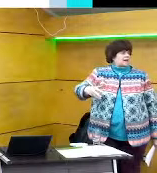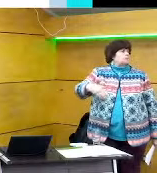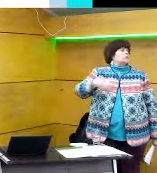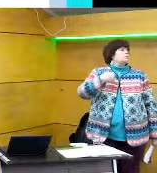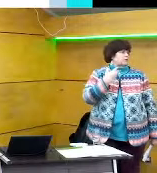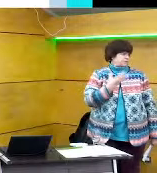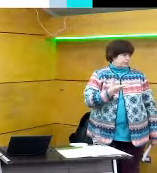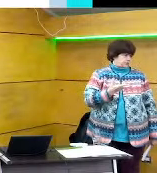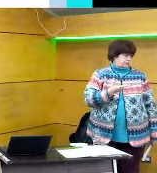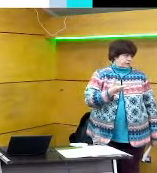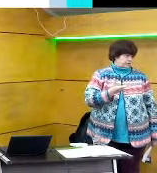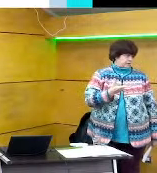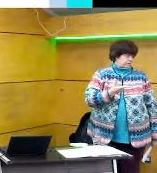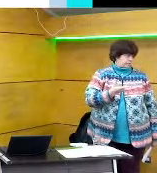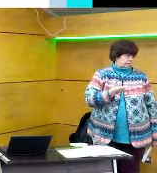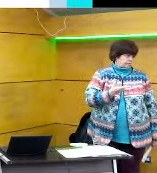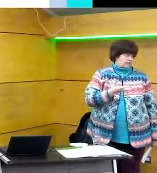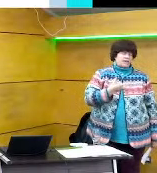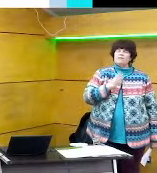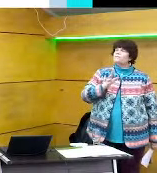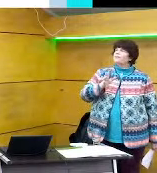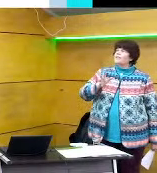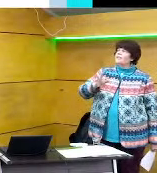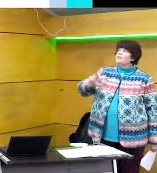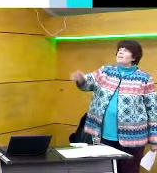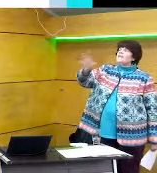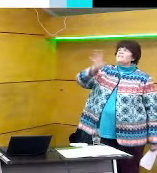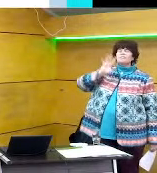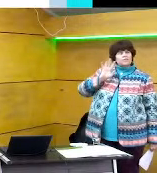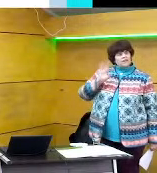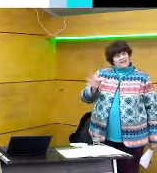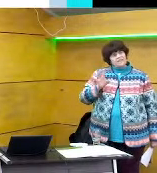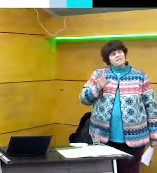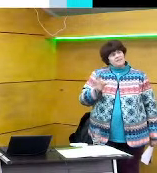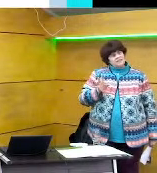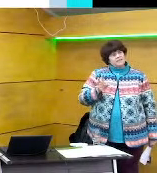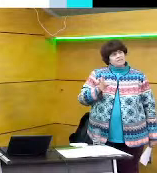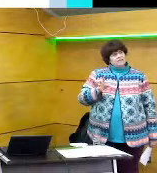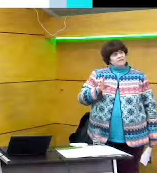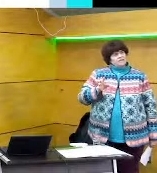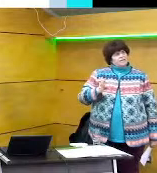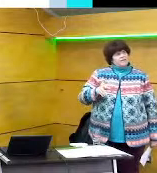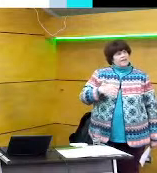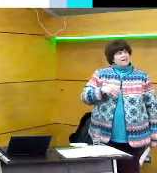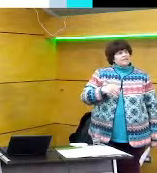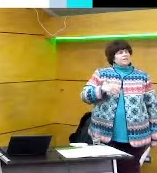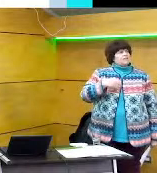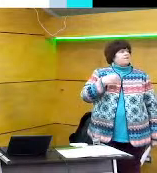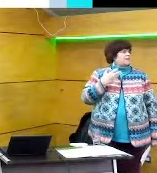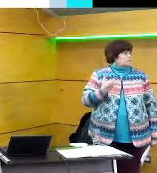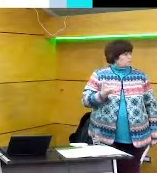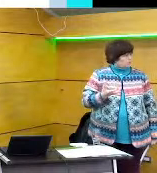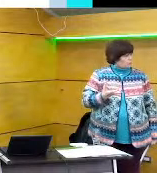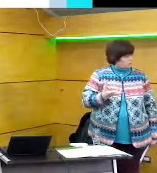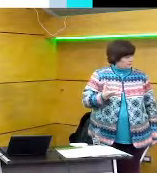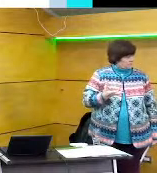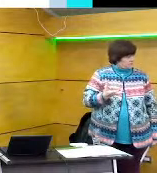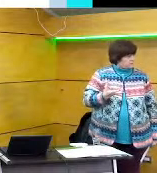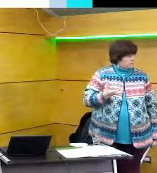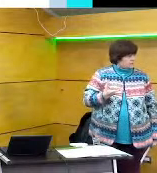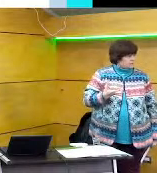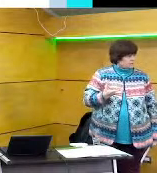out loud with the students, and you find out, is there anything that they don't know